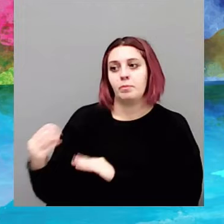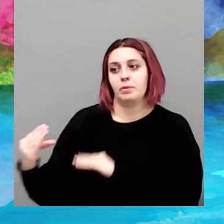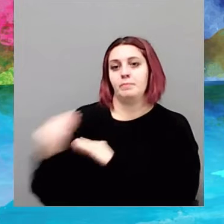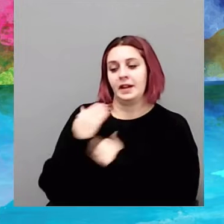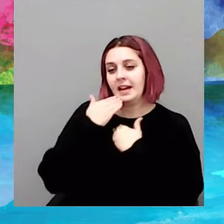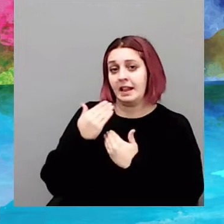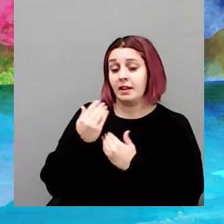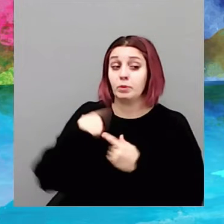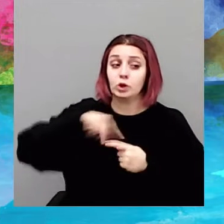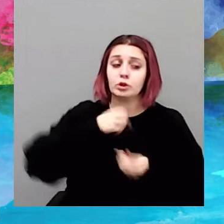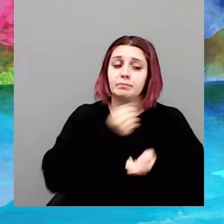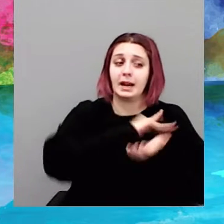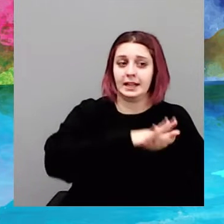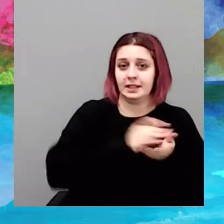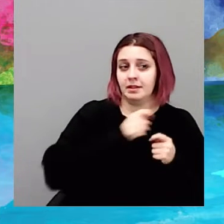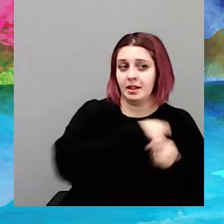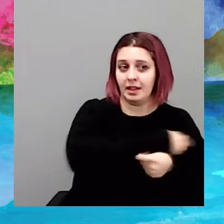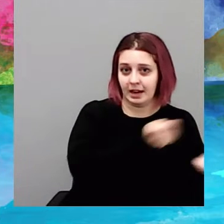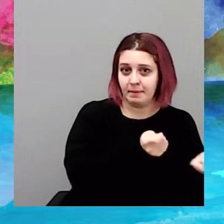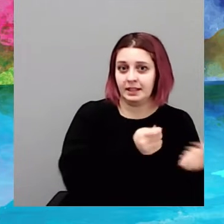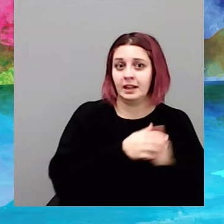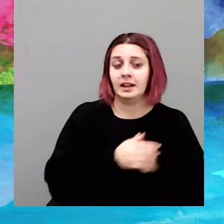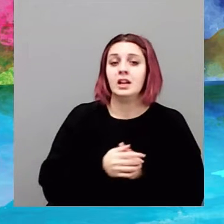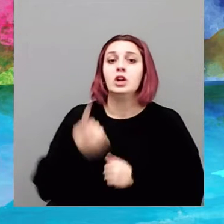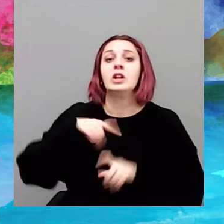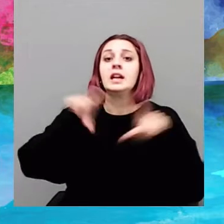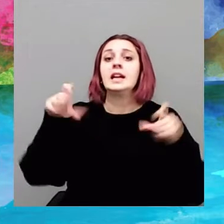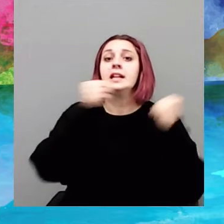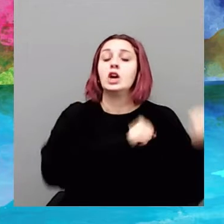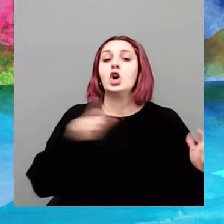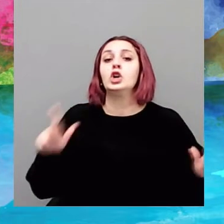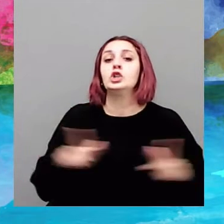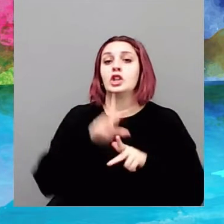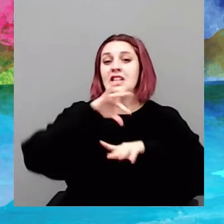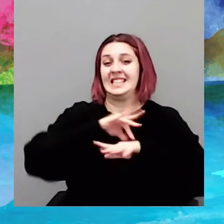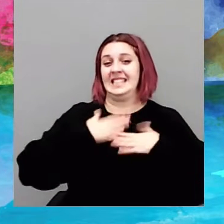keep working and to be able to provide our products for free.